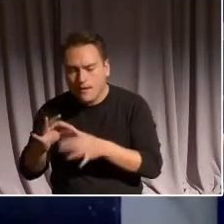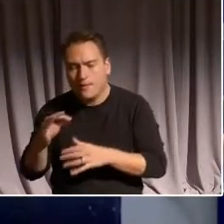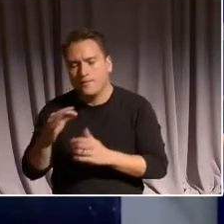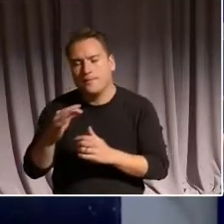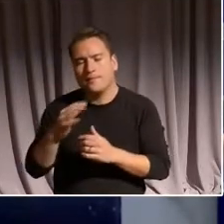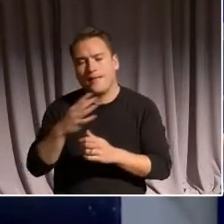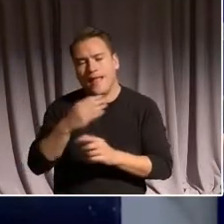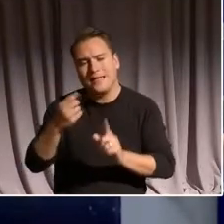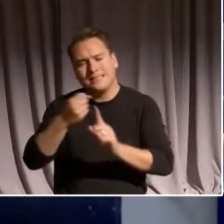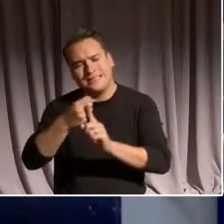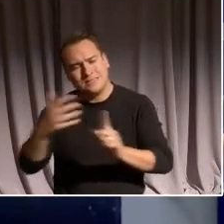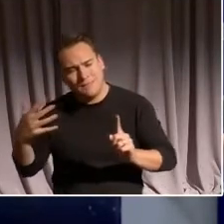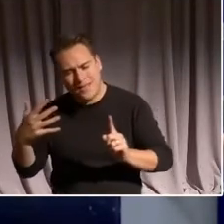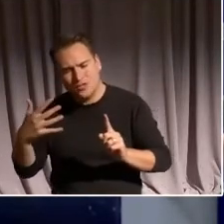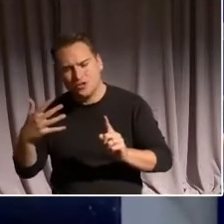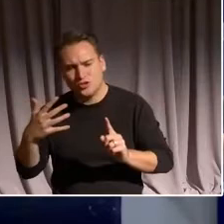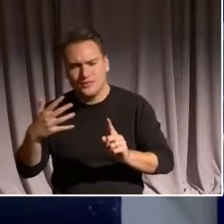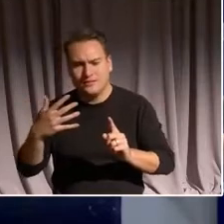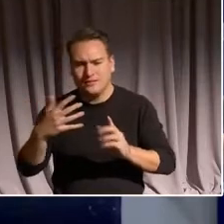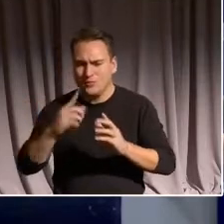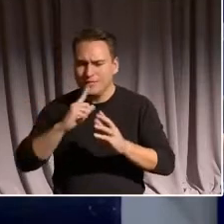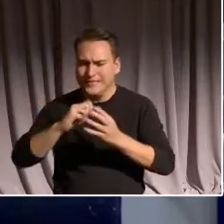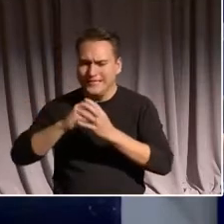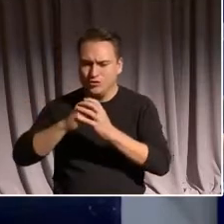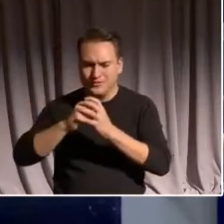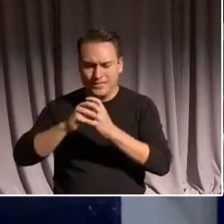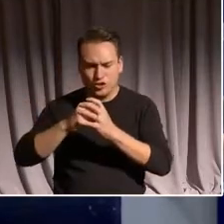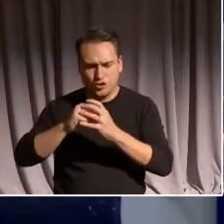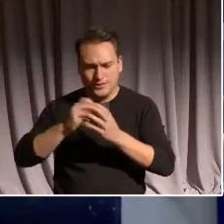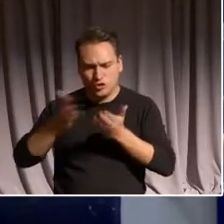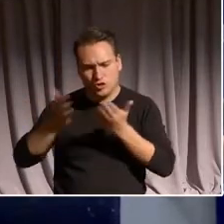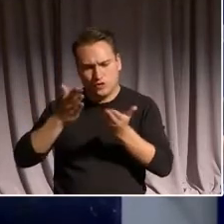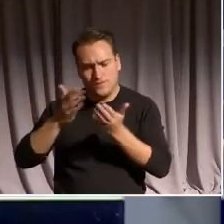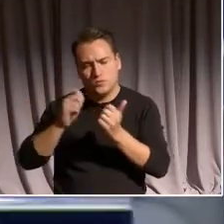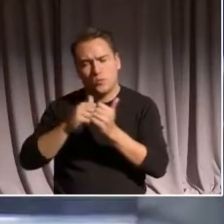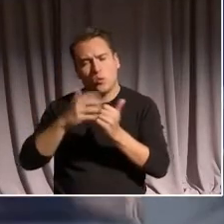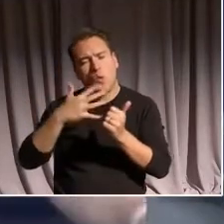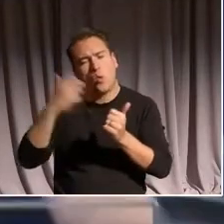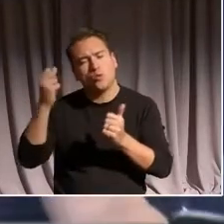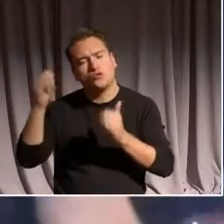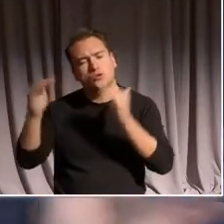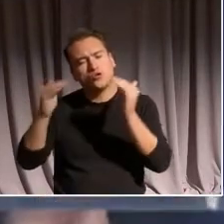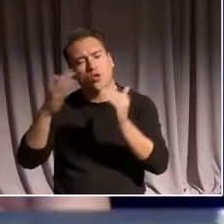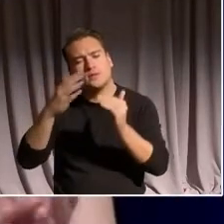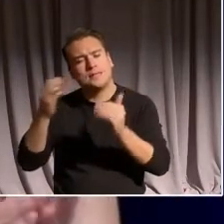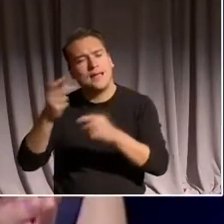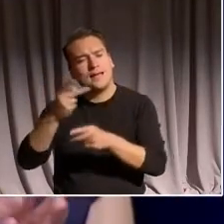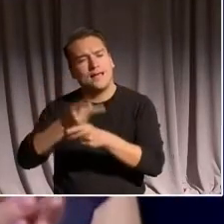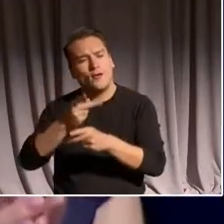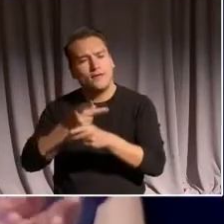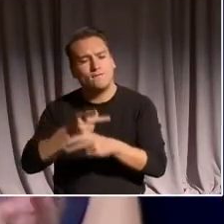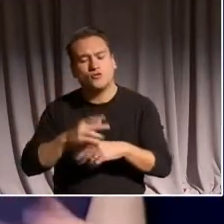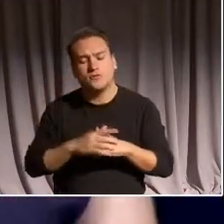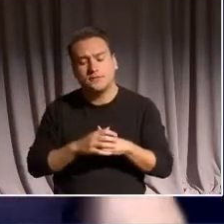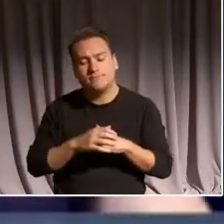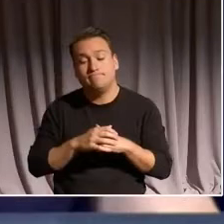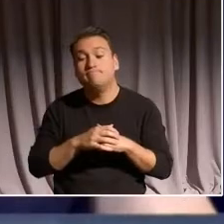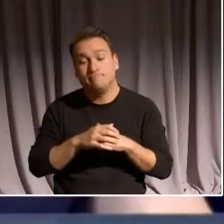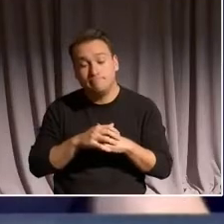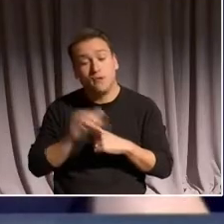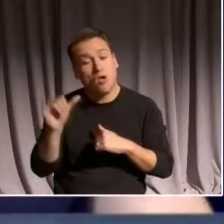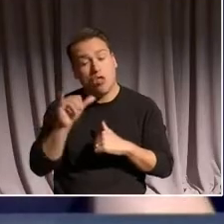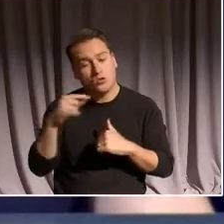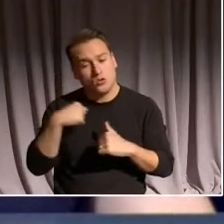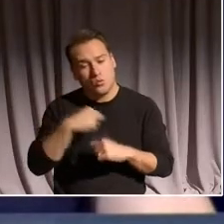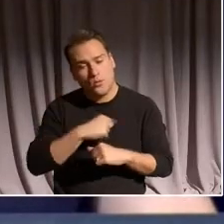the intersection of services for older adults, people with disabilities, and caregivers. Yes. And to that end, we also